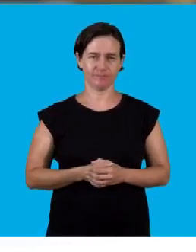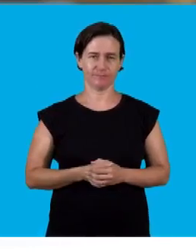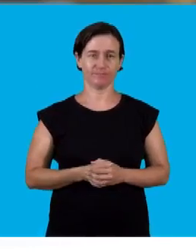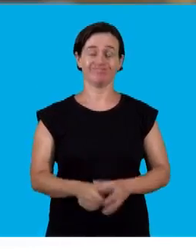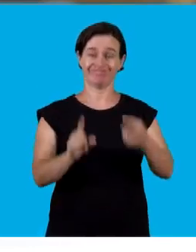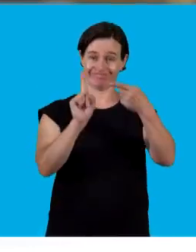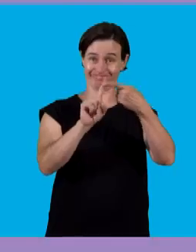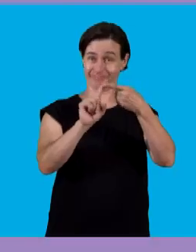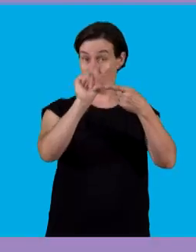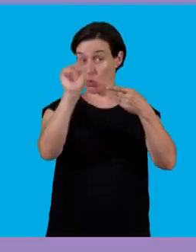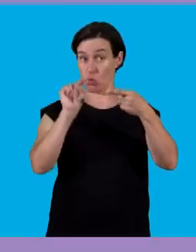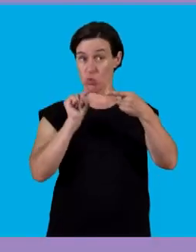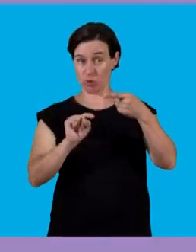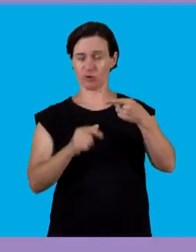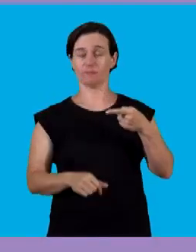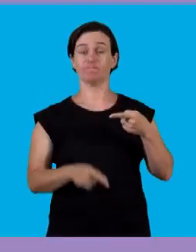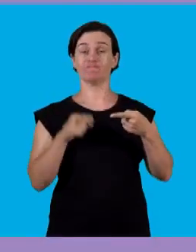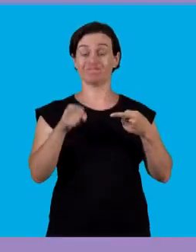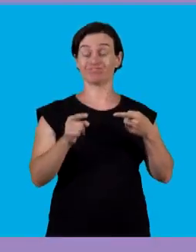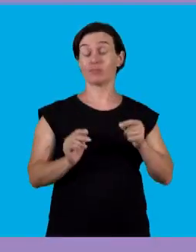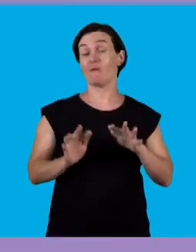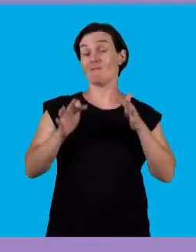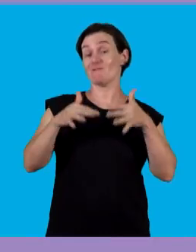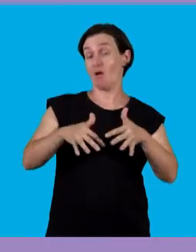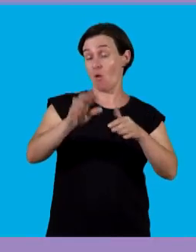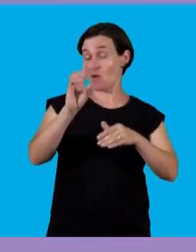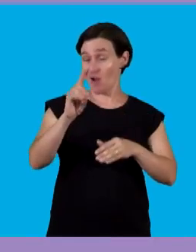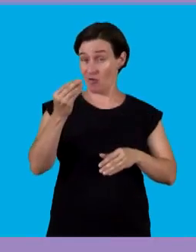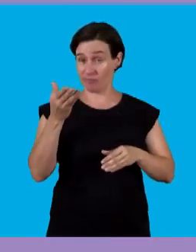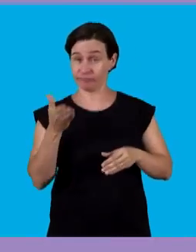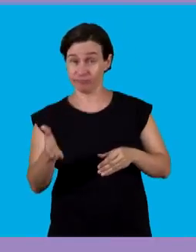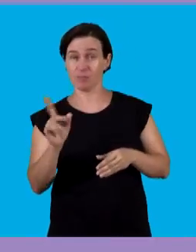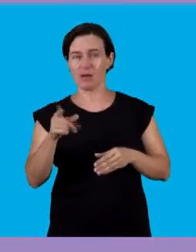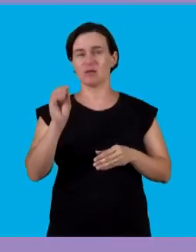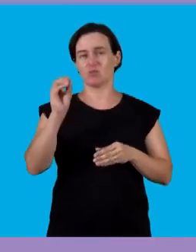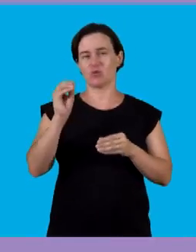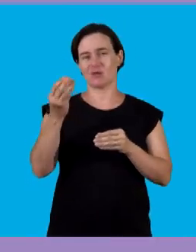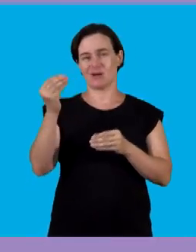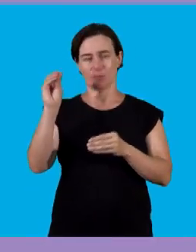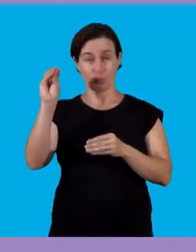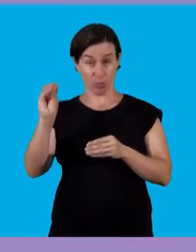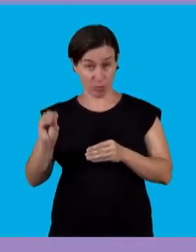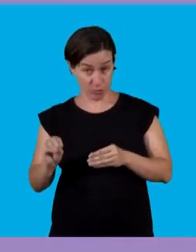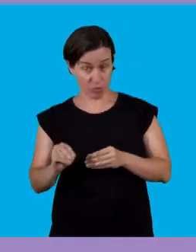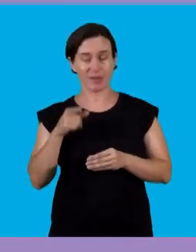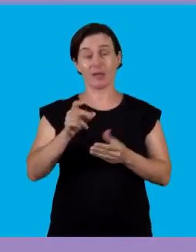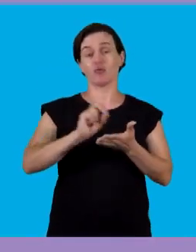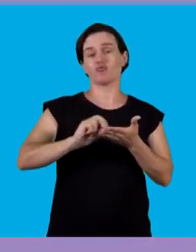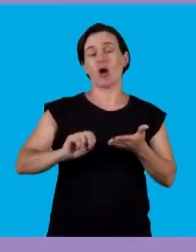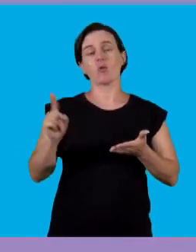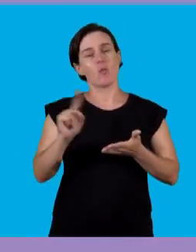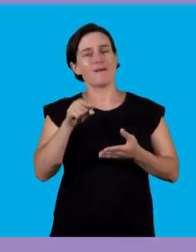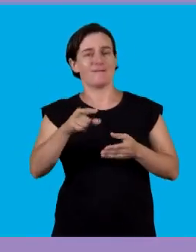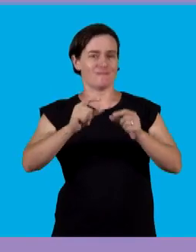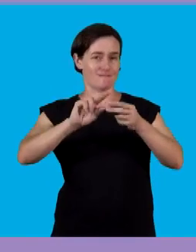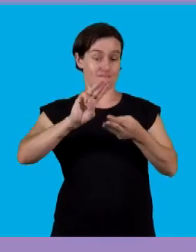questions. Our first question there says, fill in the following flow diagram and write the